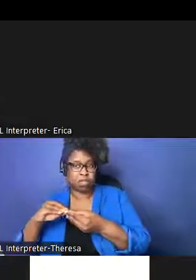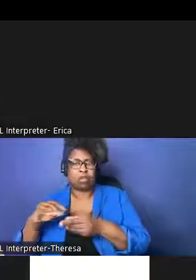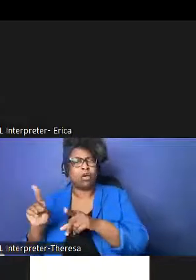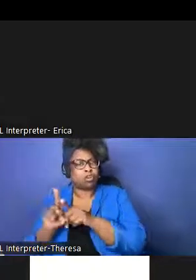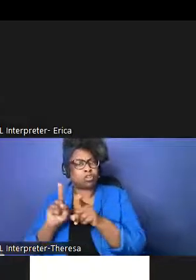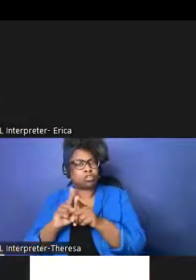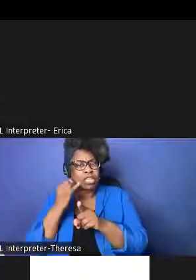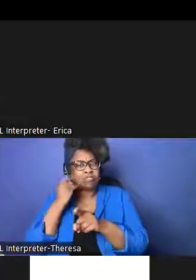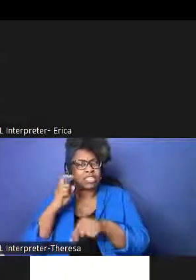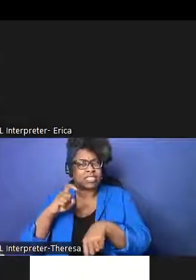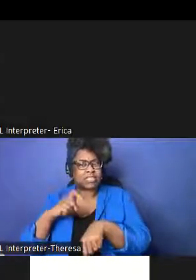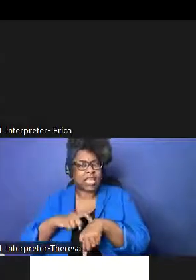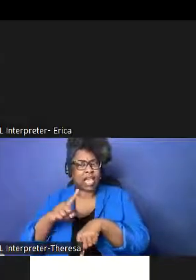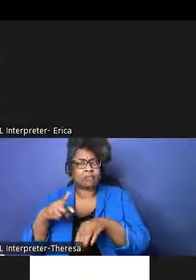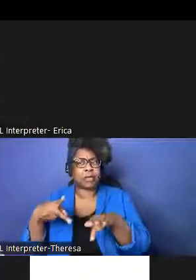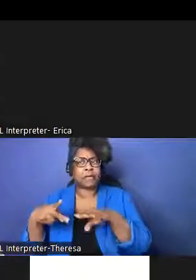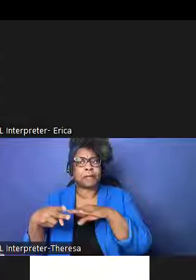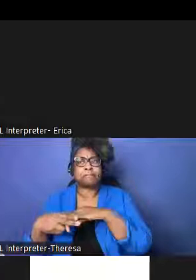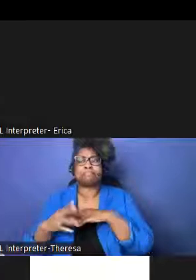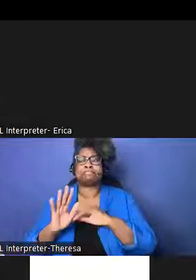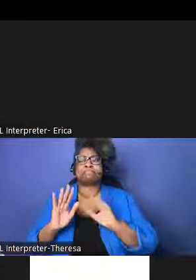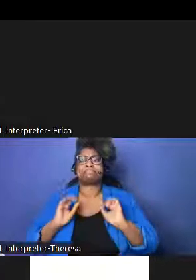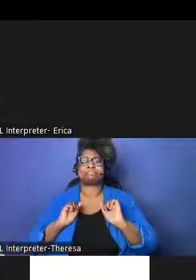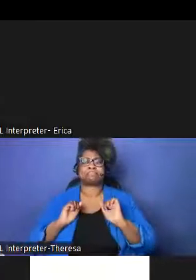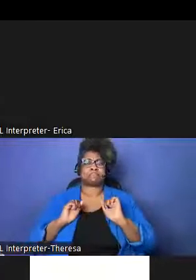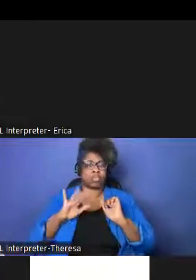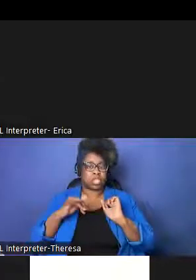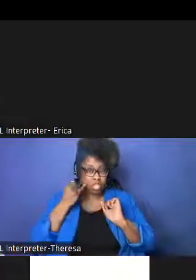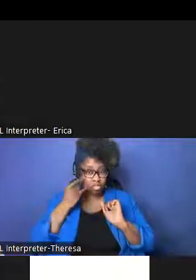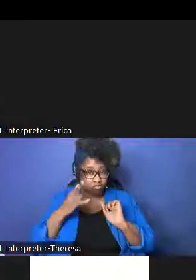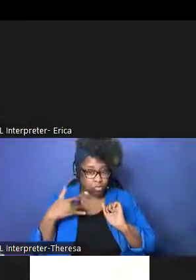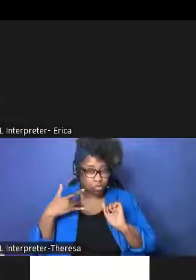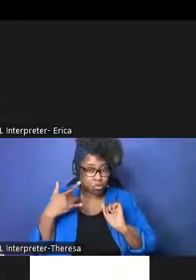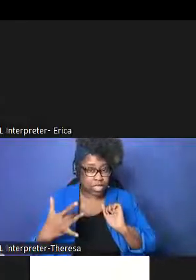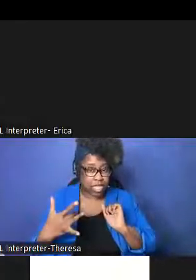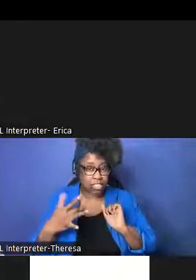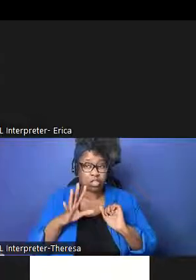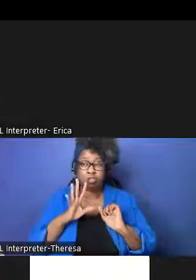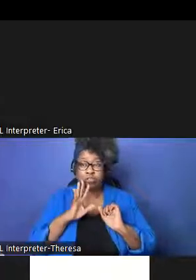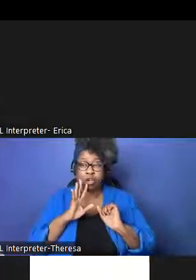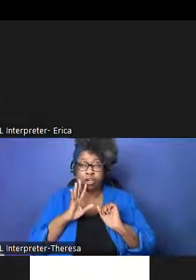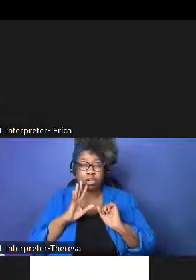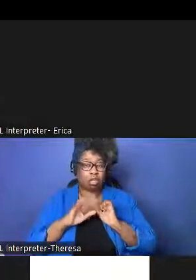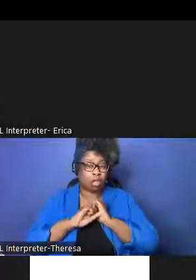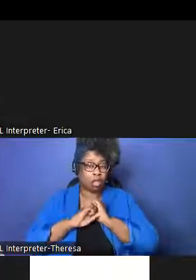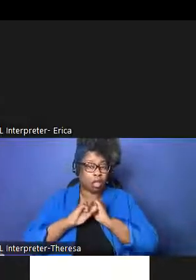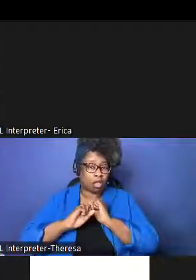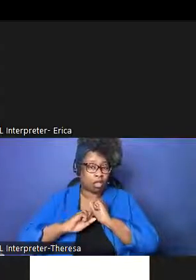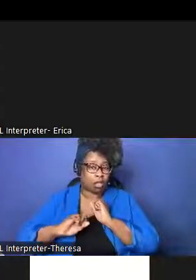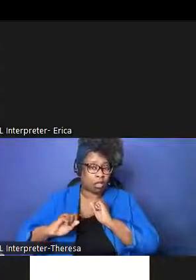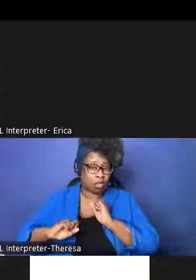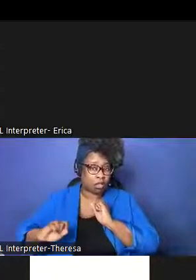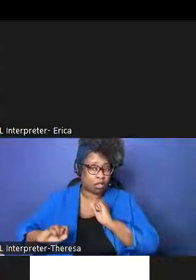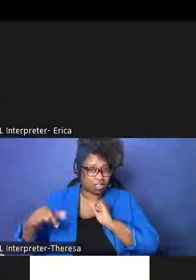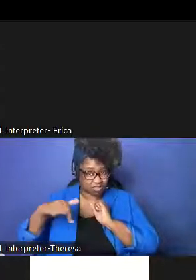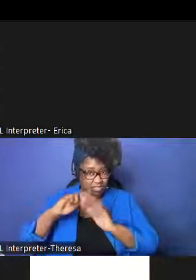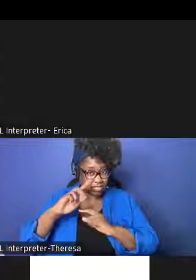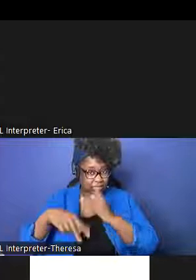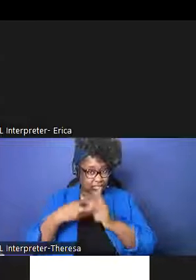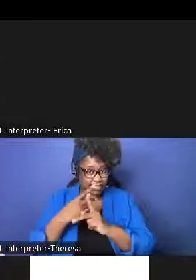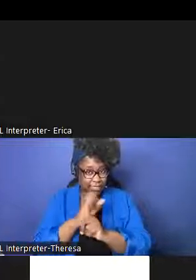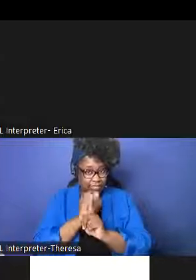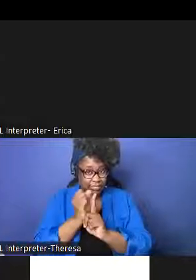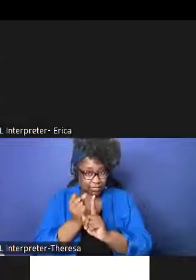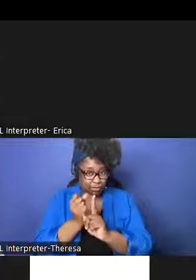If you feel that you're the type of person who ends up talking a lot in situations like these,